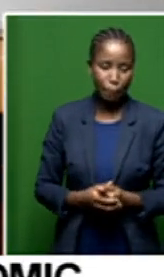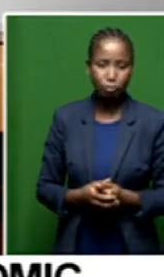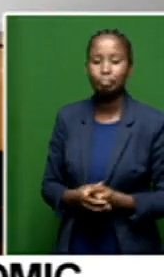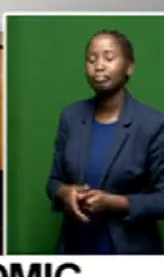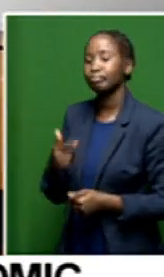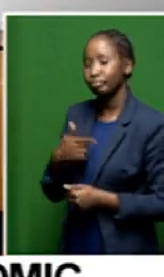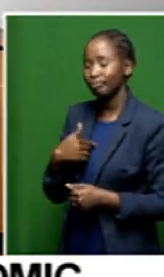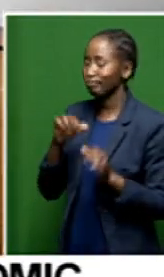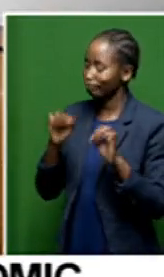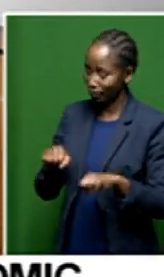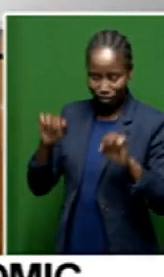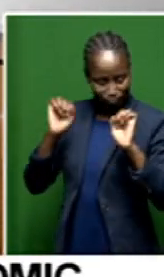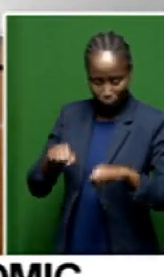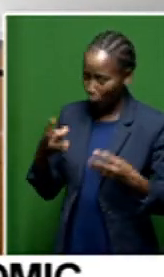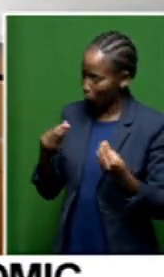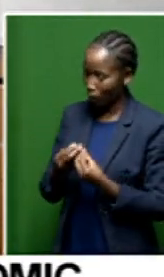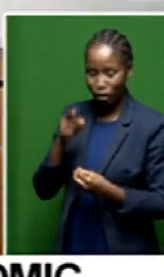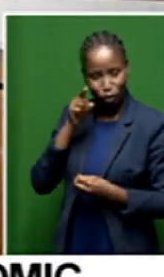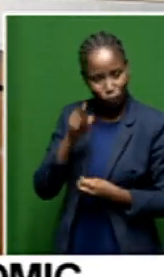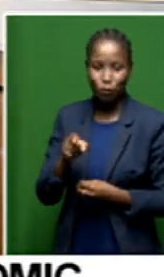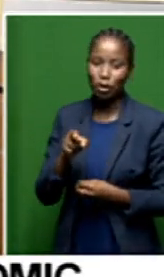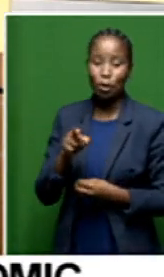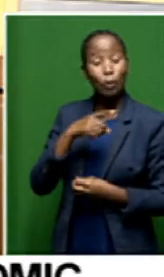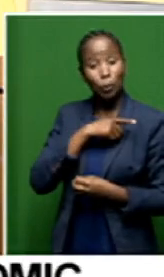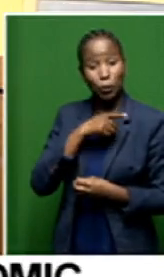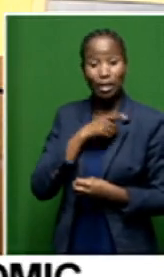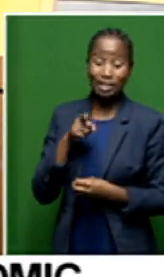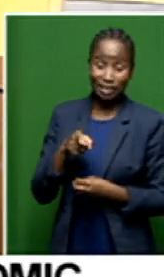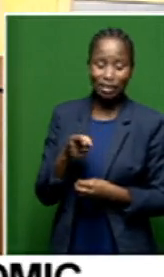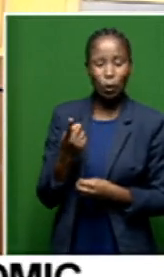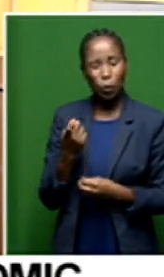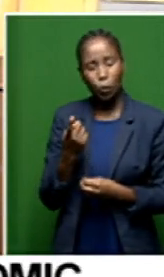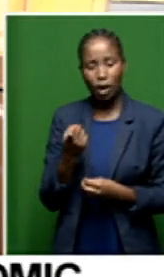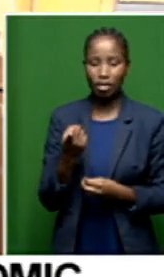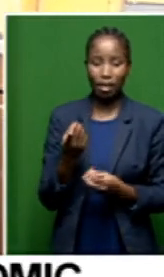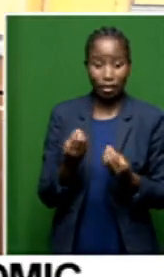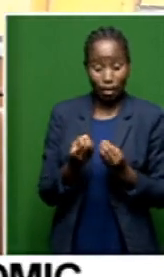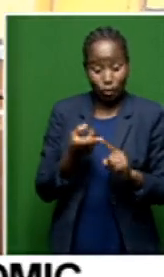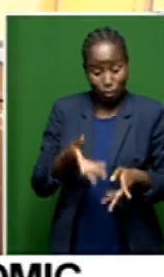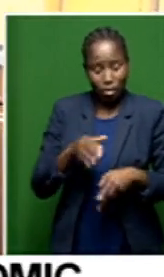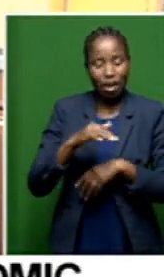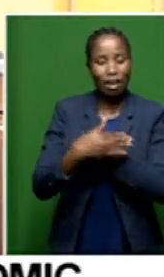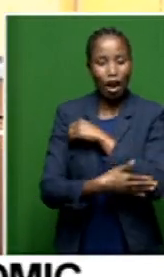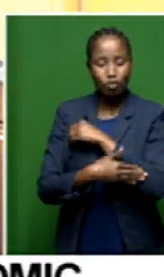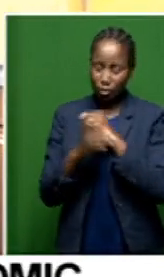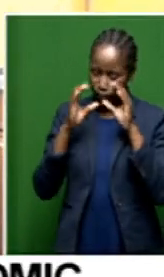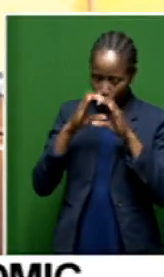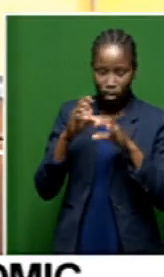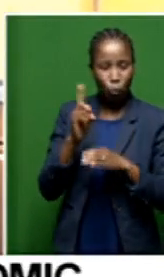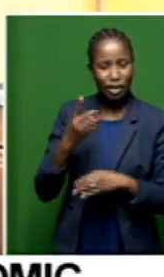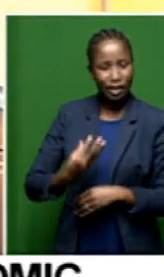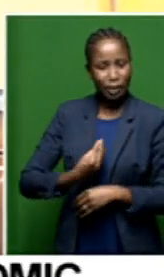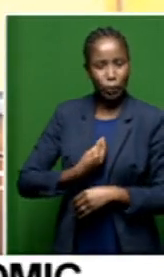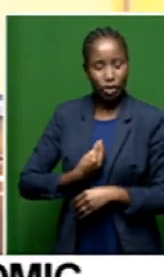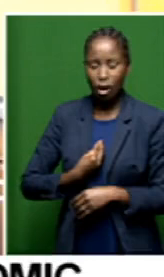this. And that is the one part of any country where we look at the youth, and the youth is